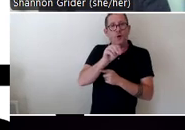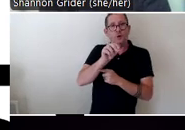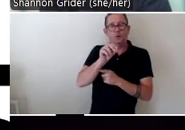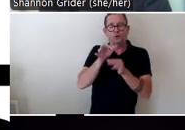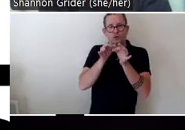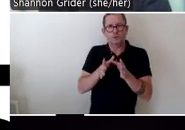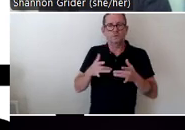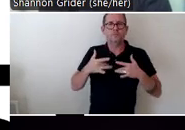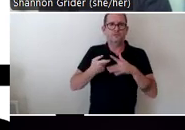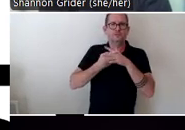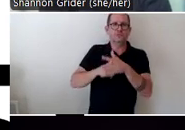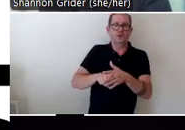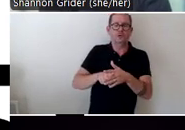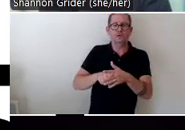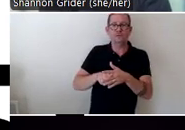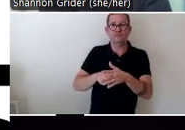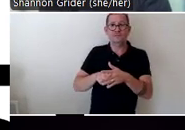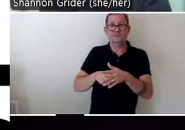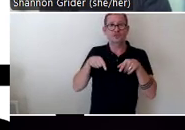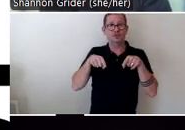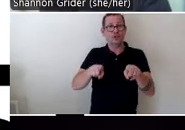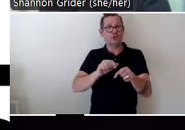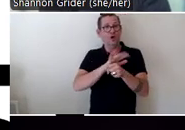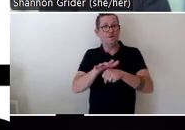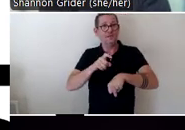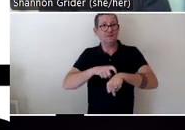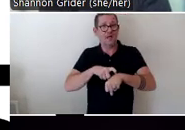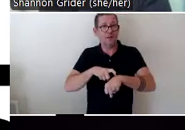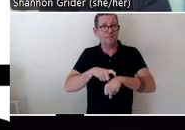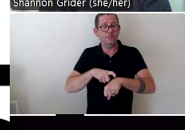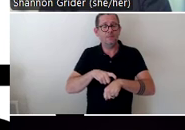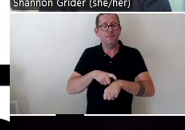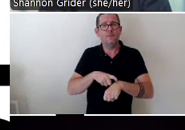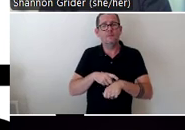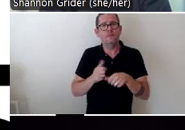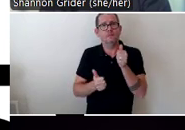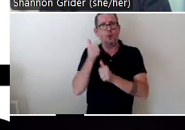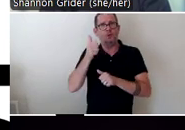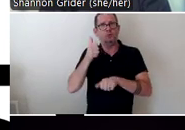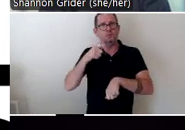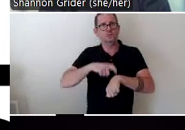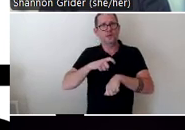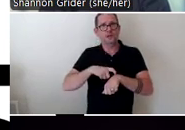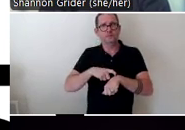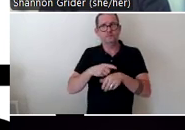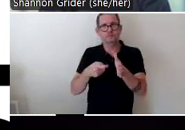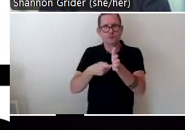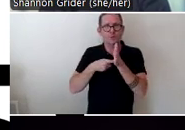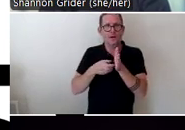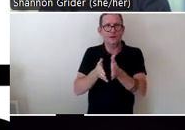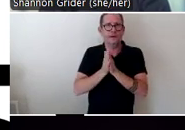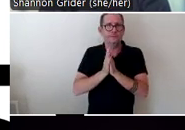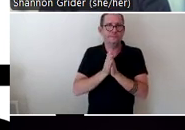So the video interpreter, that usually it came about during